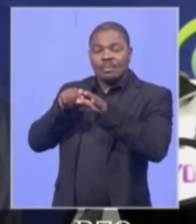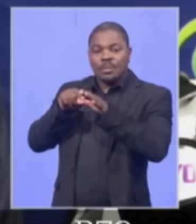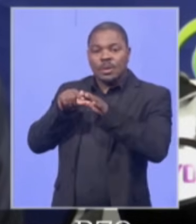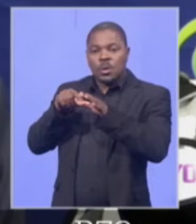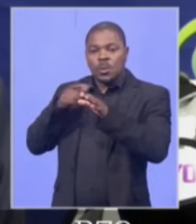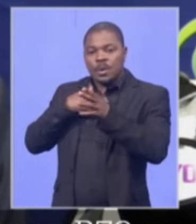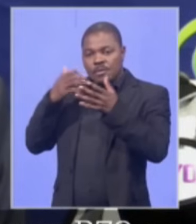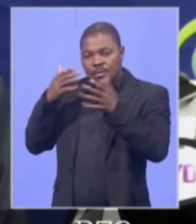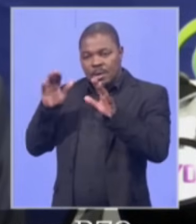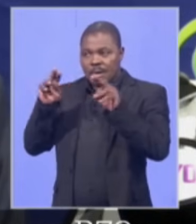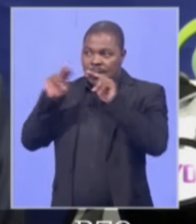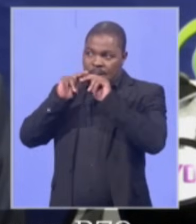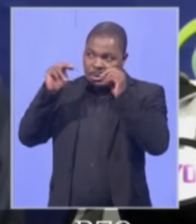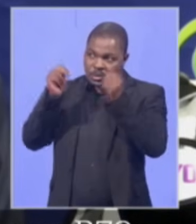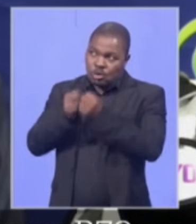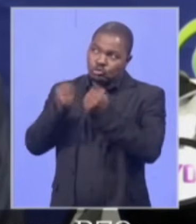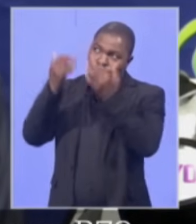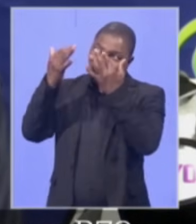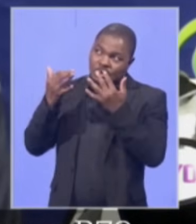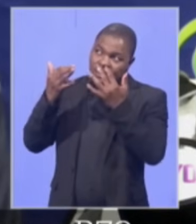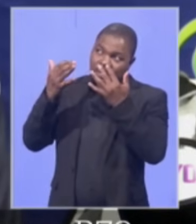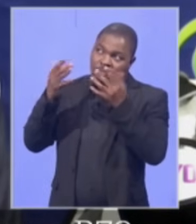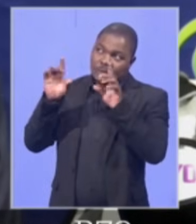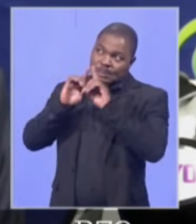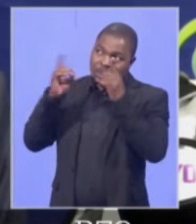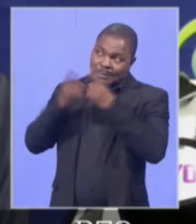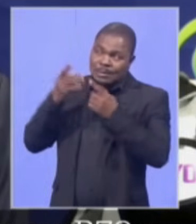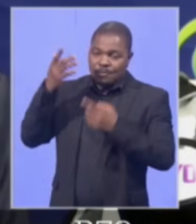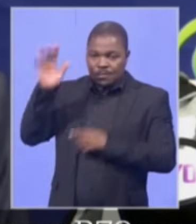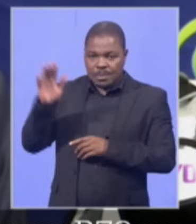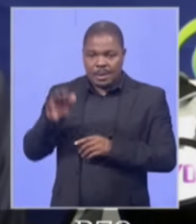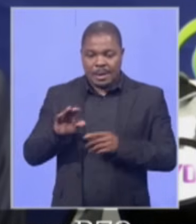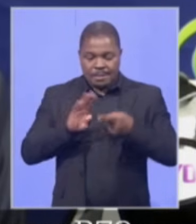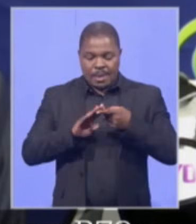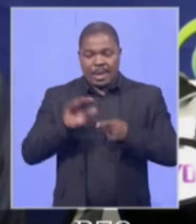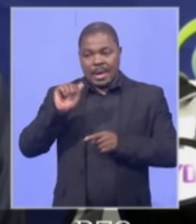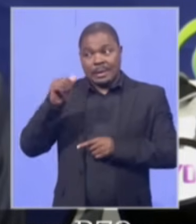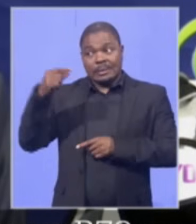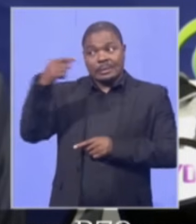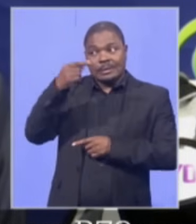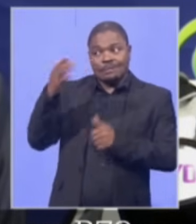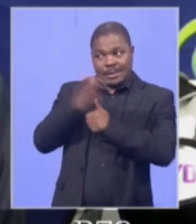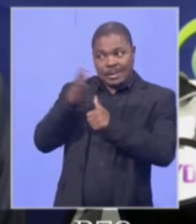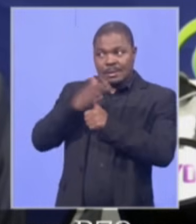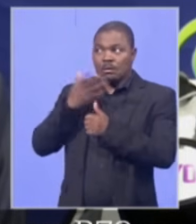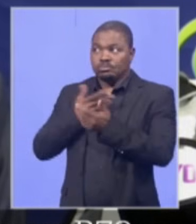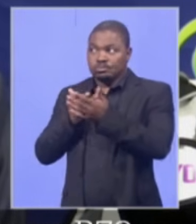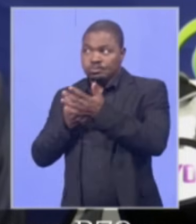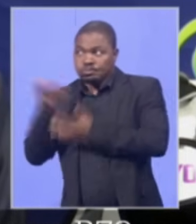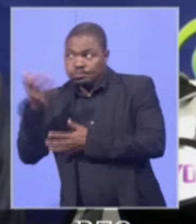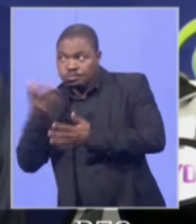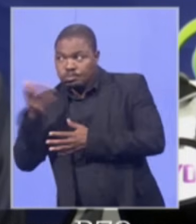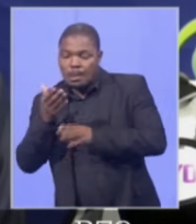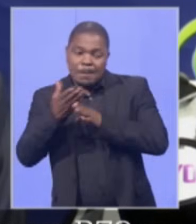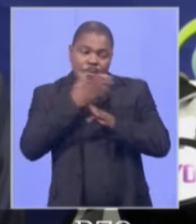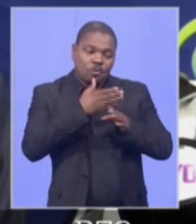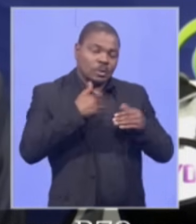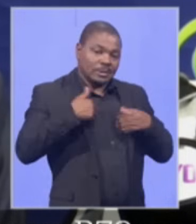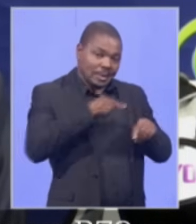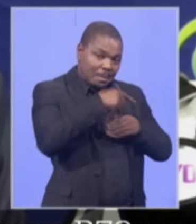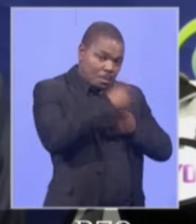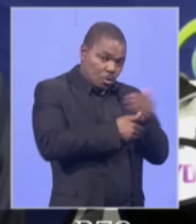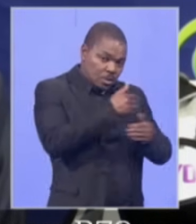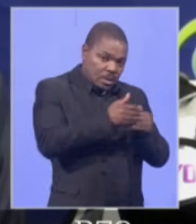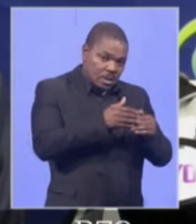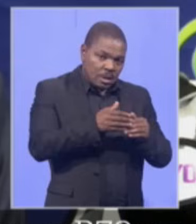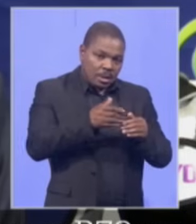we engaged the National Treasury. Actually, we started with the AGSA itself when we started this whole process